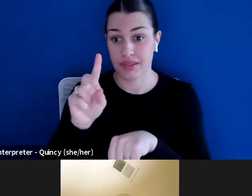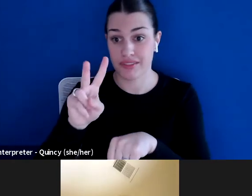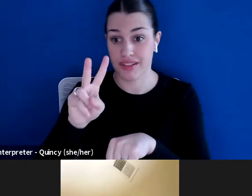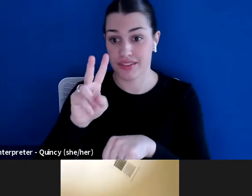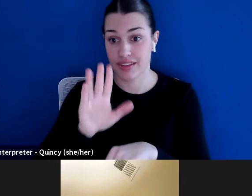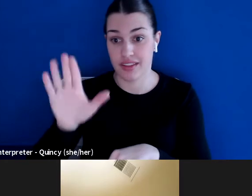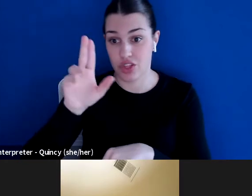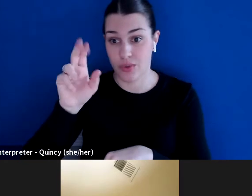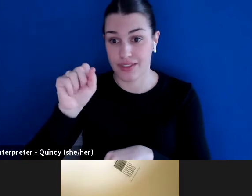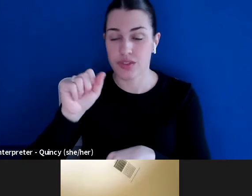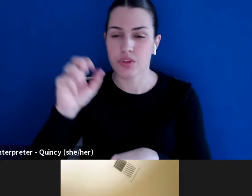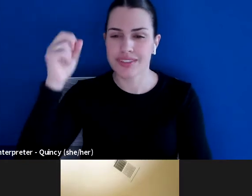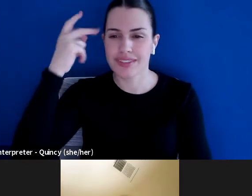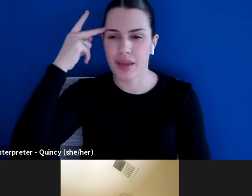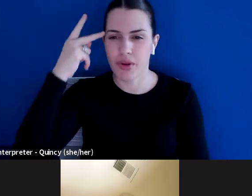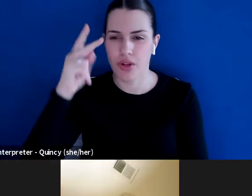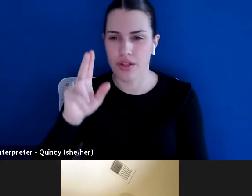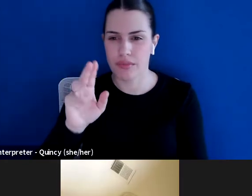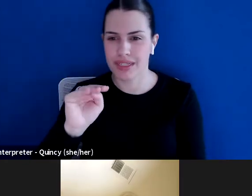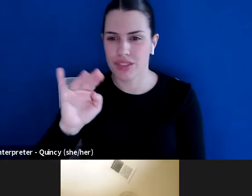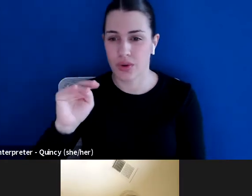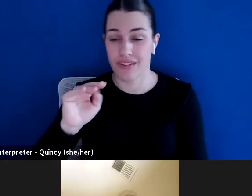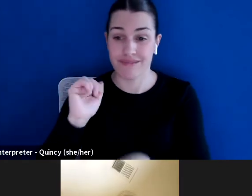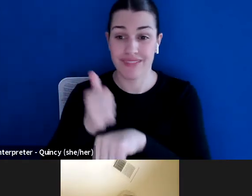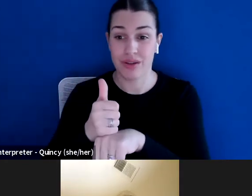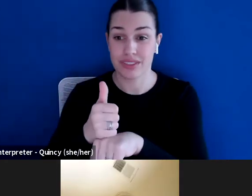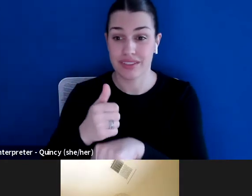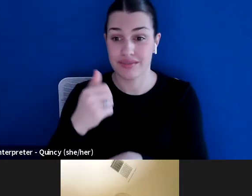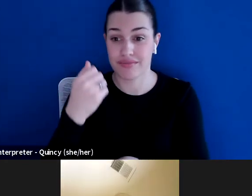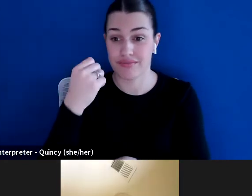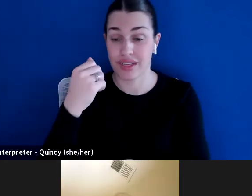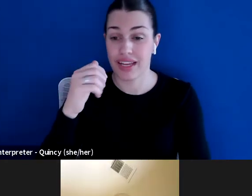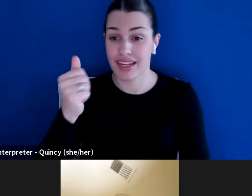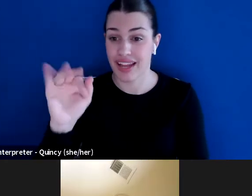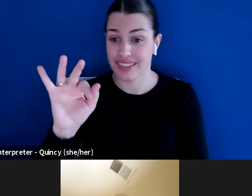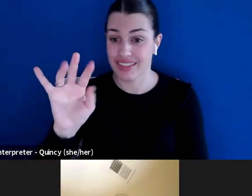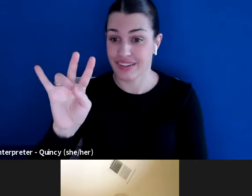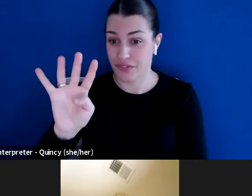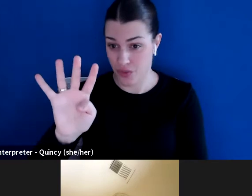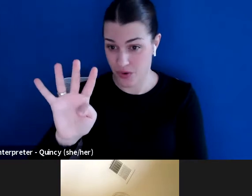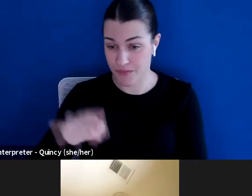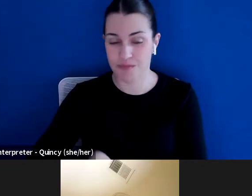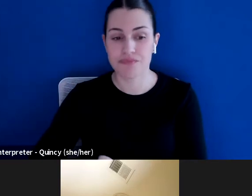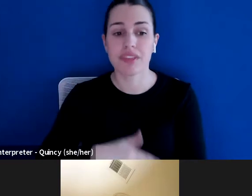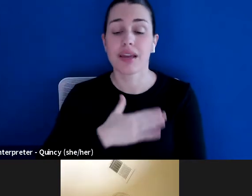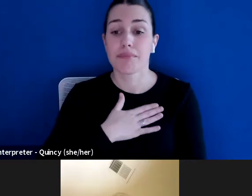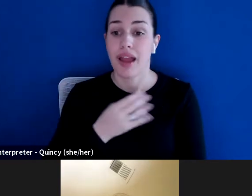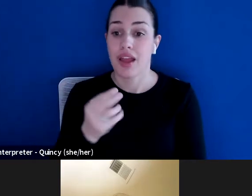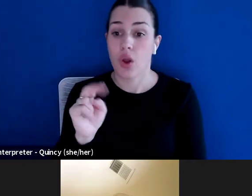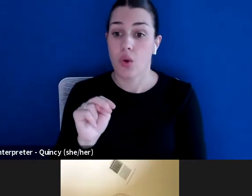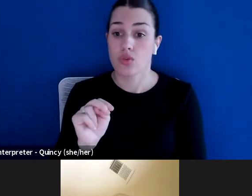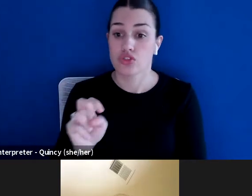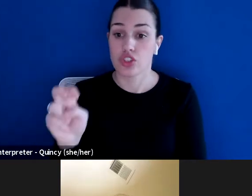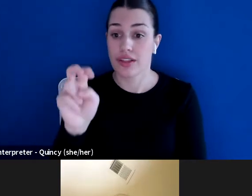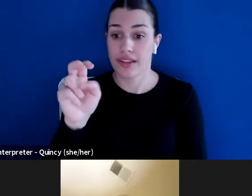We were founded in 1974. And my own personal journey with journaling